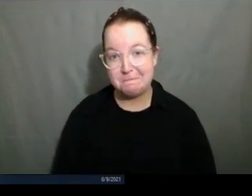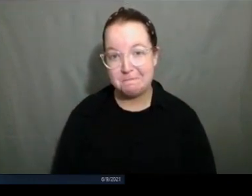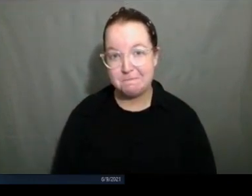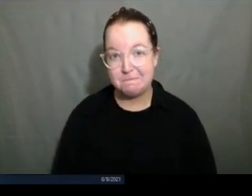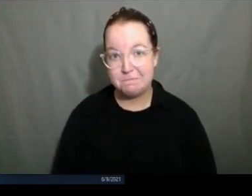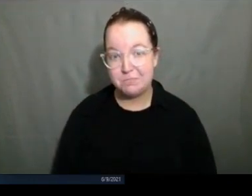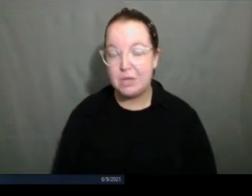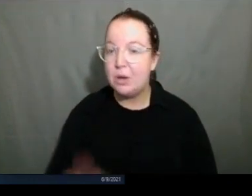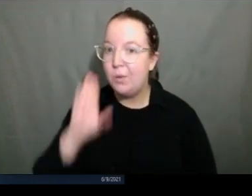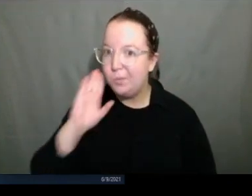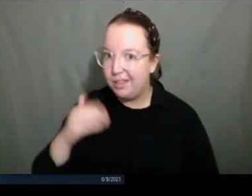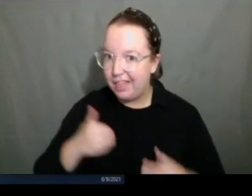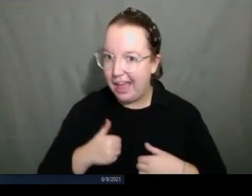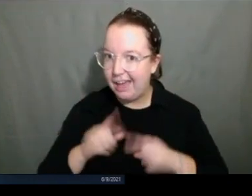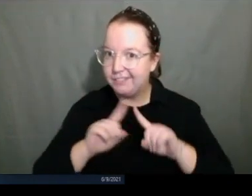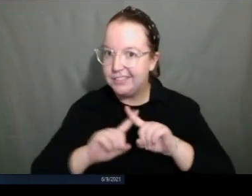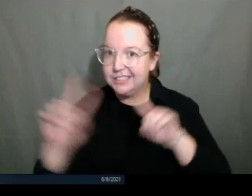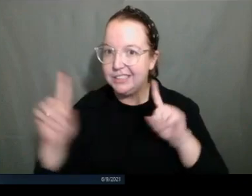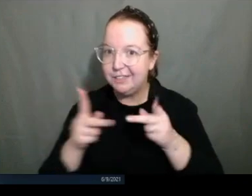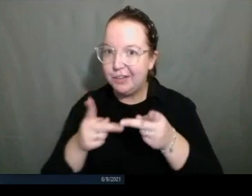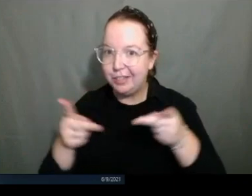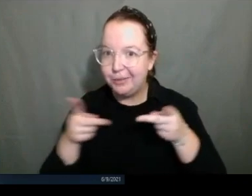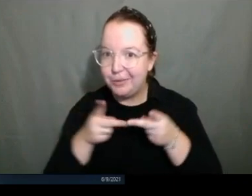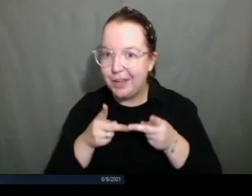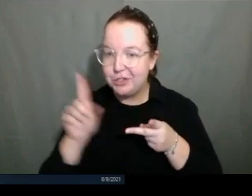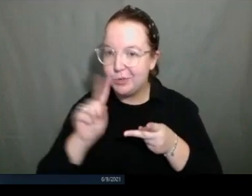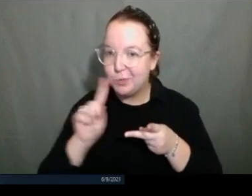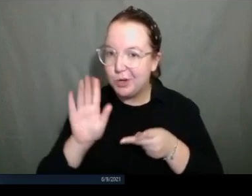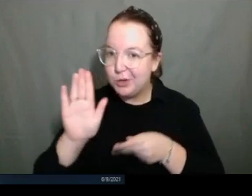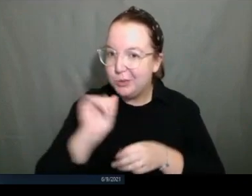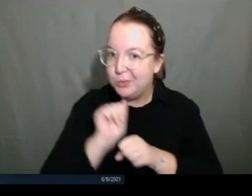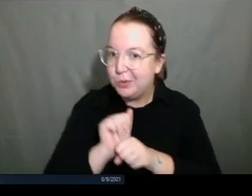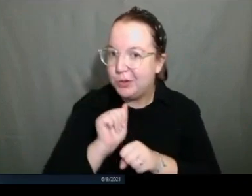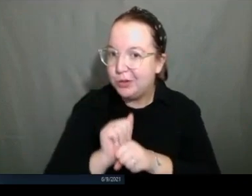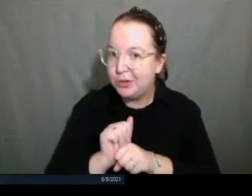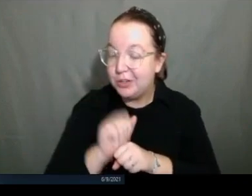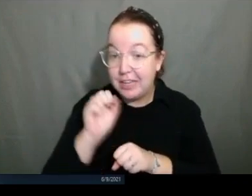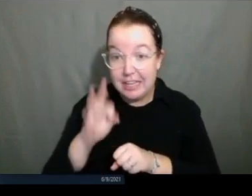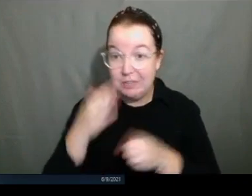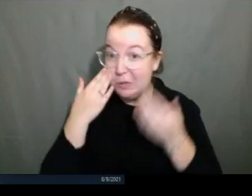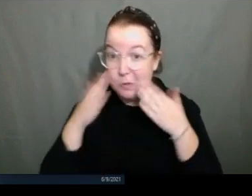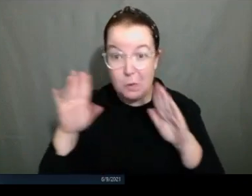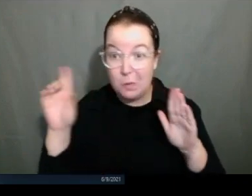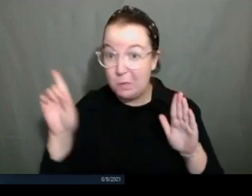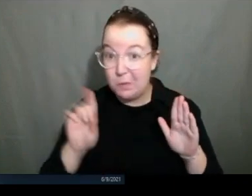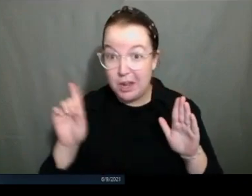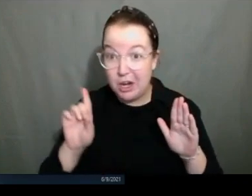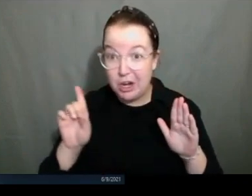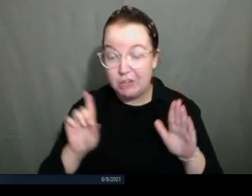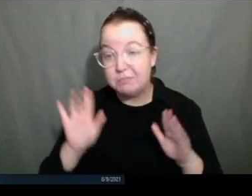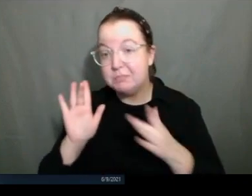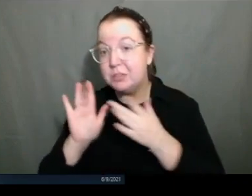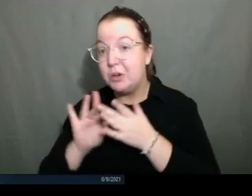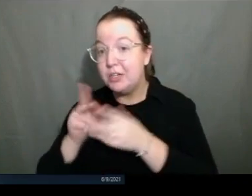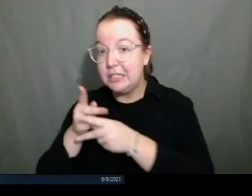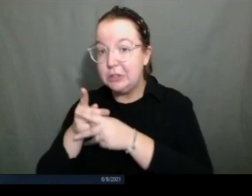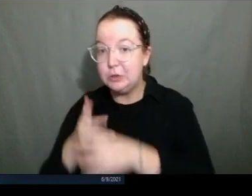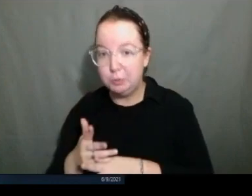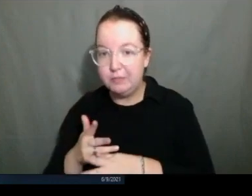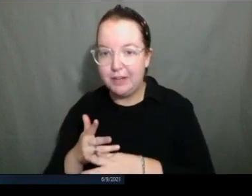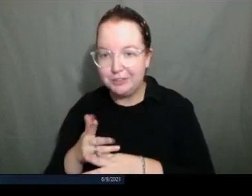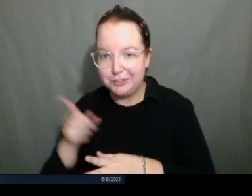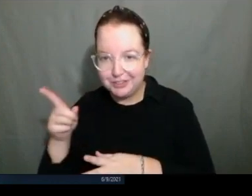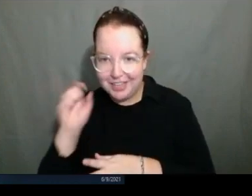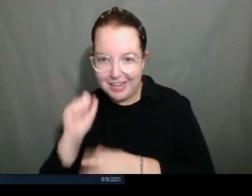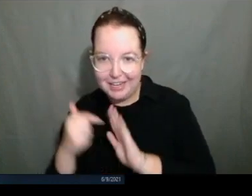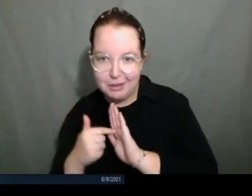up at different tablets within the location that you work at. If you're not sure where to find the kiosk, you can contact your manager and they'll